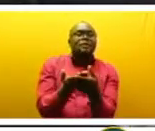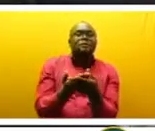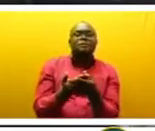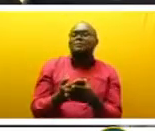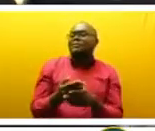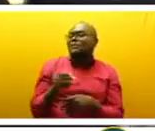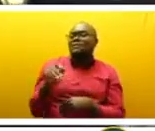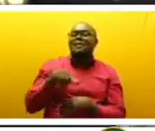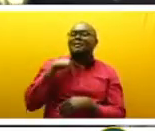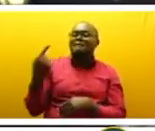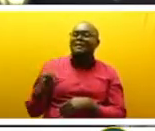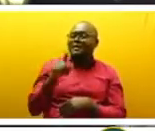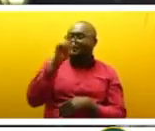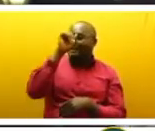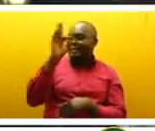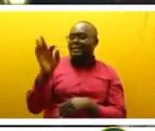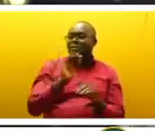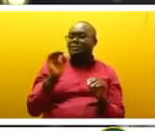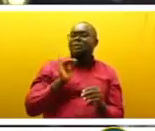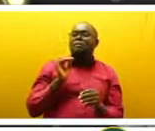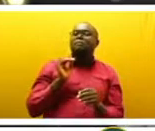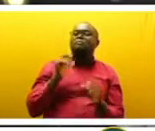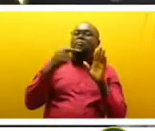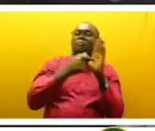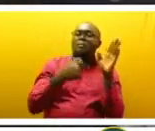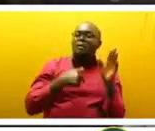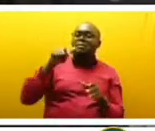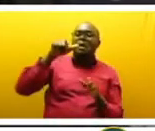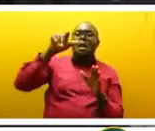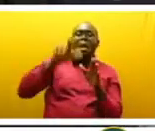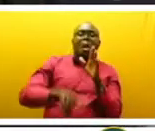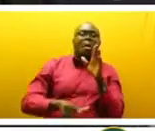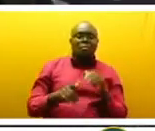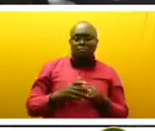frivolous. The other response,